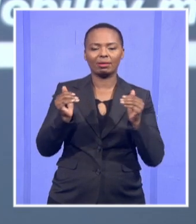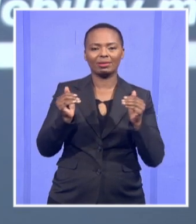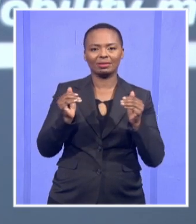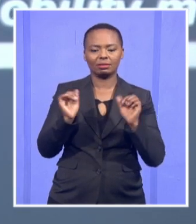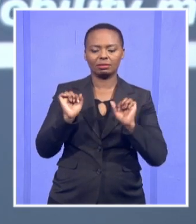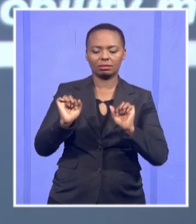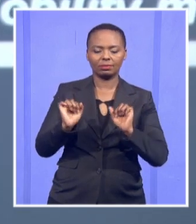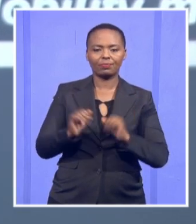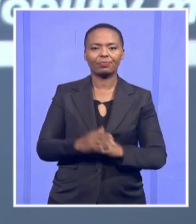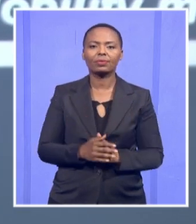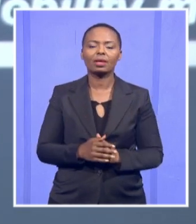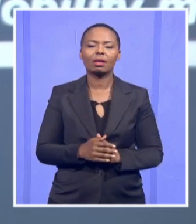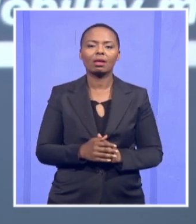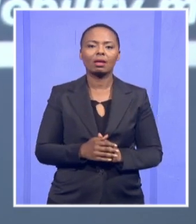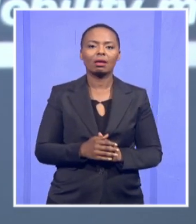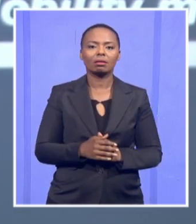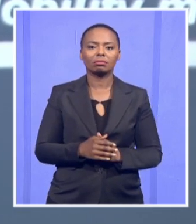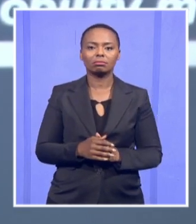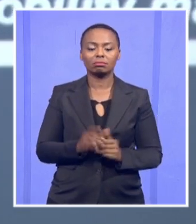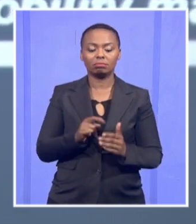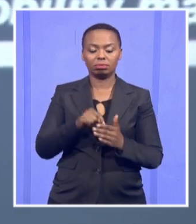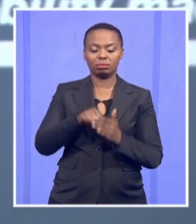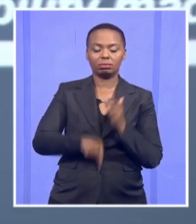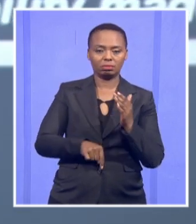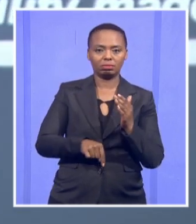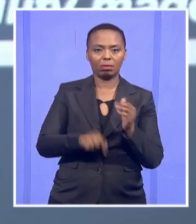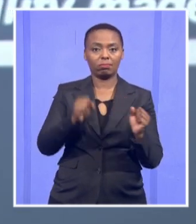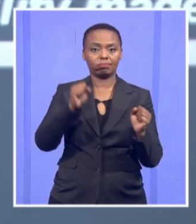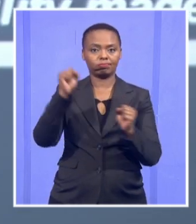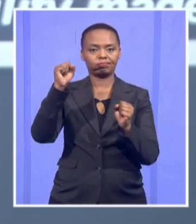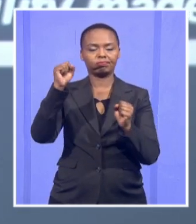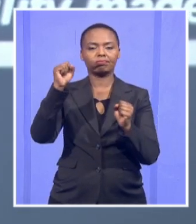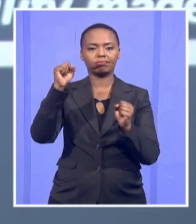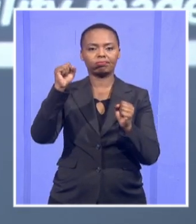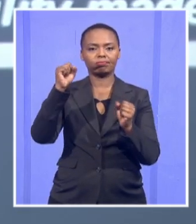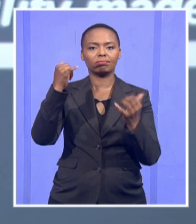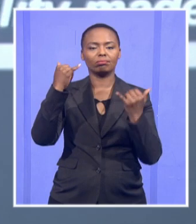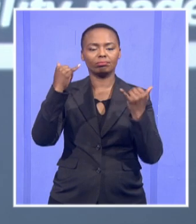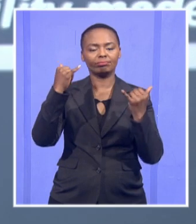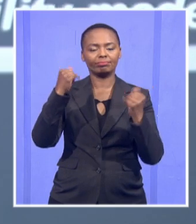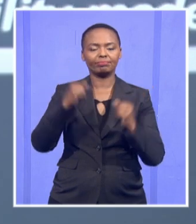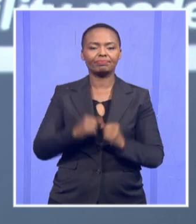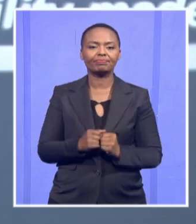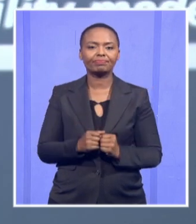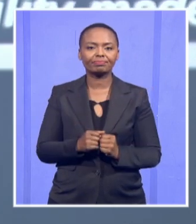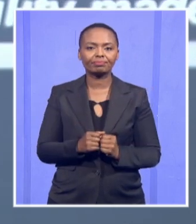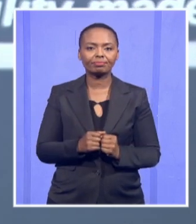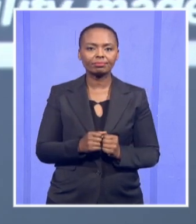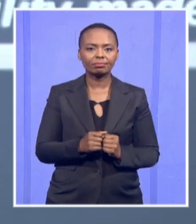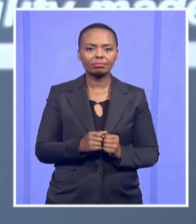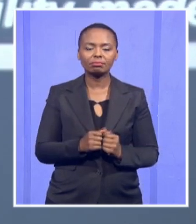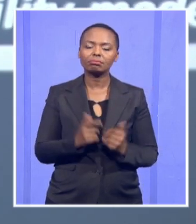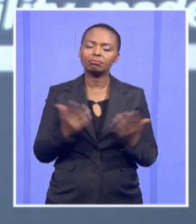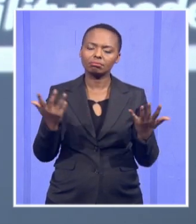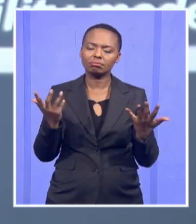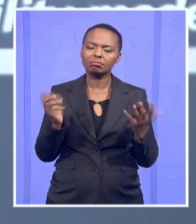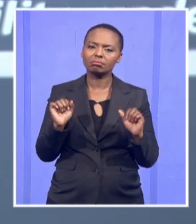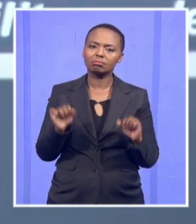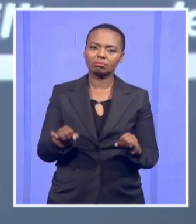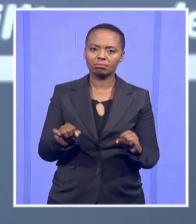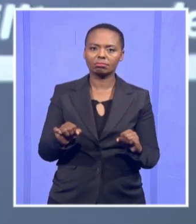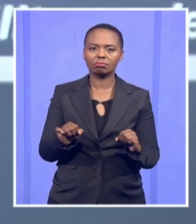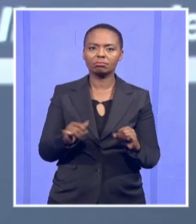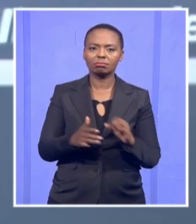That is the content that I'll be taking the colleagues through. Obviously highlighting issues